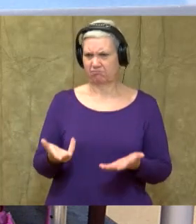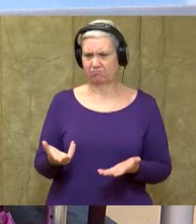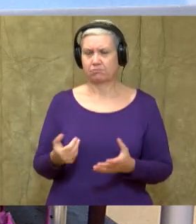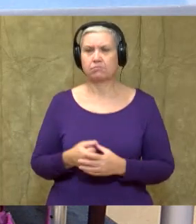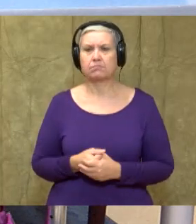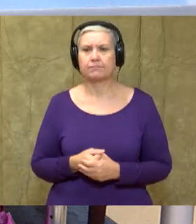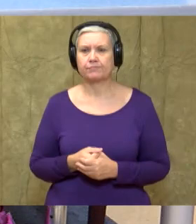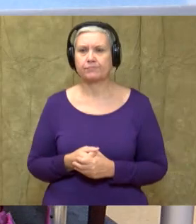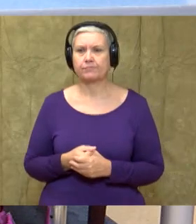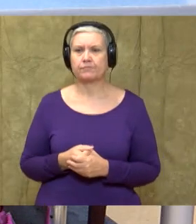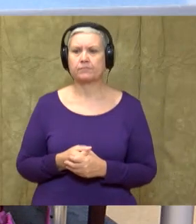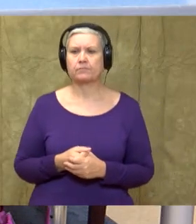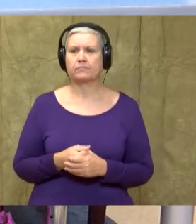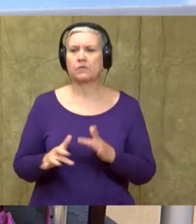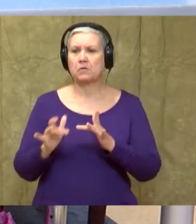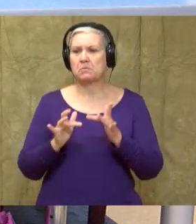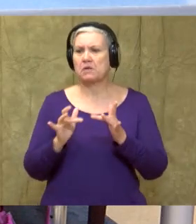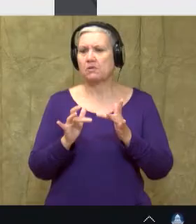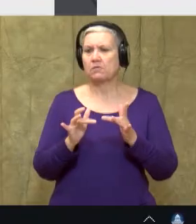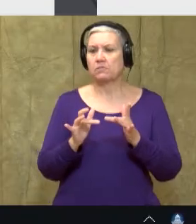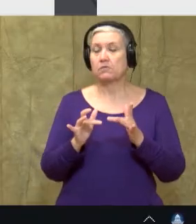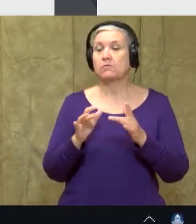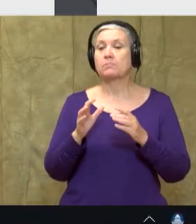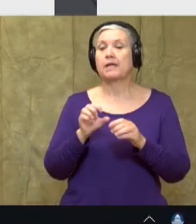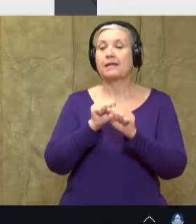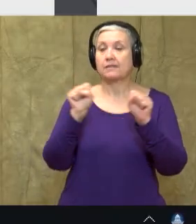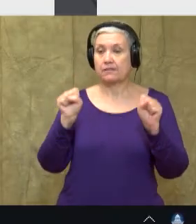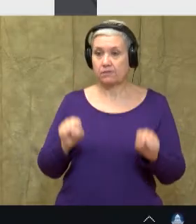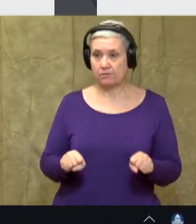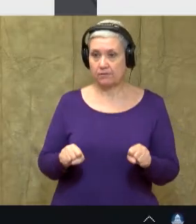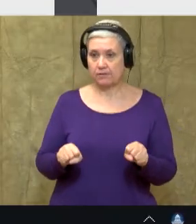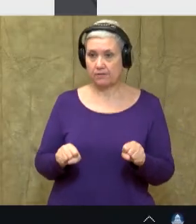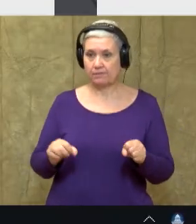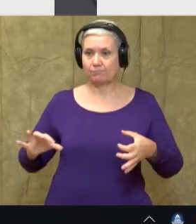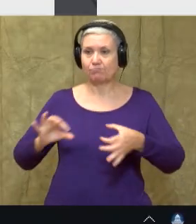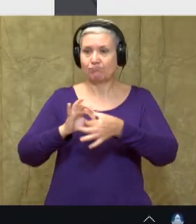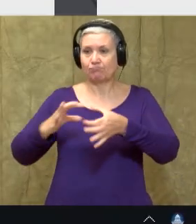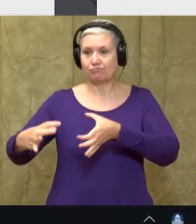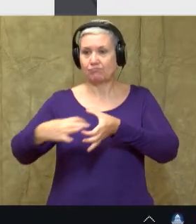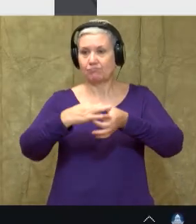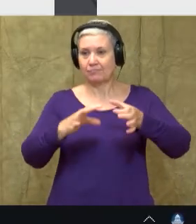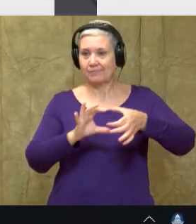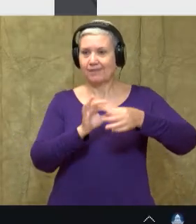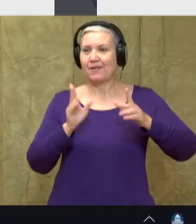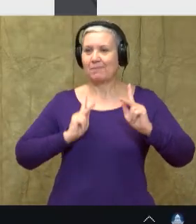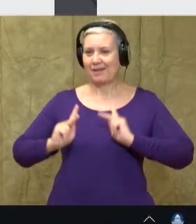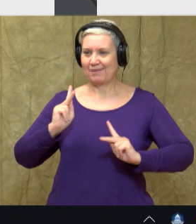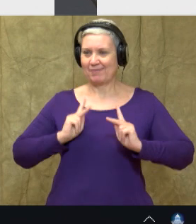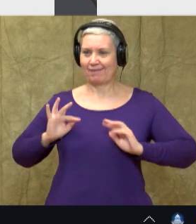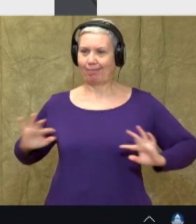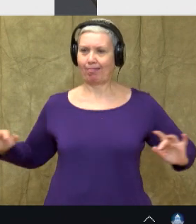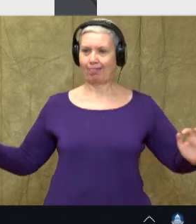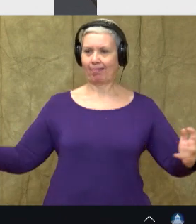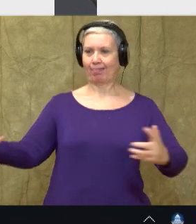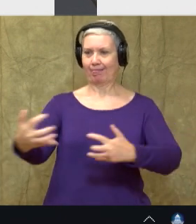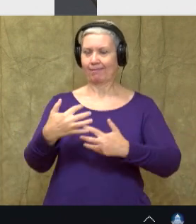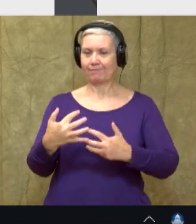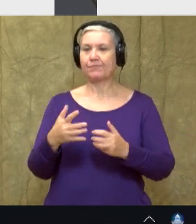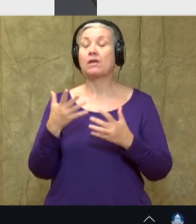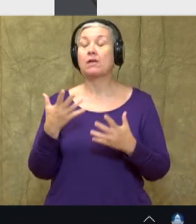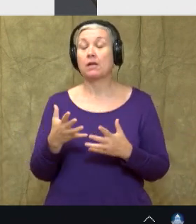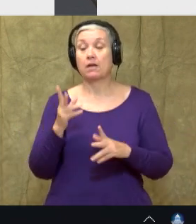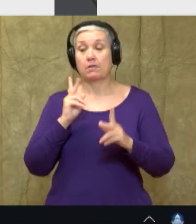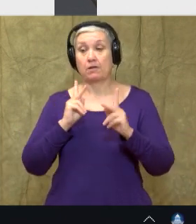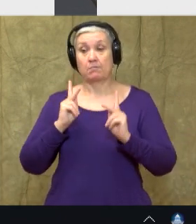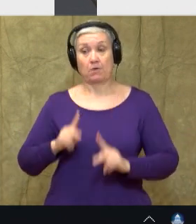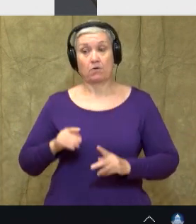We're going to go to network. Network is a system of interconnected people or things. It can exist in persons